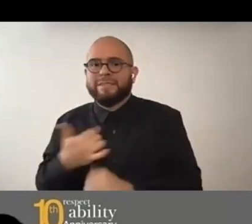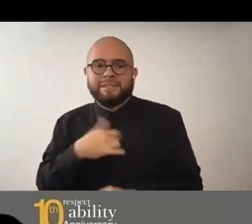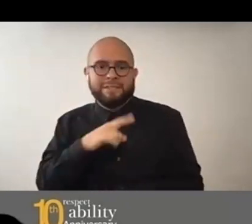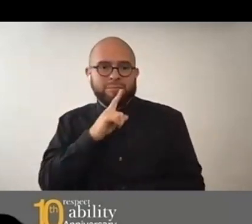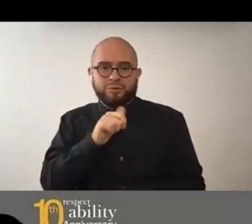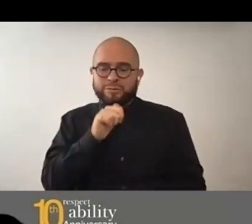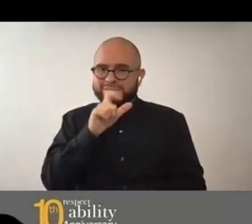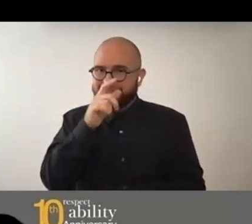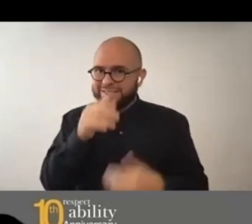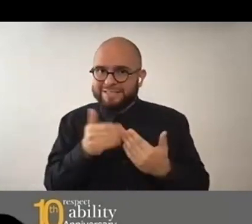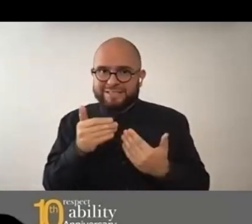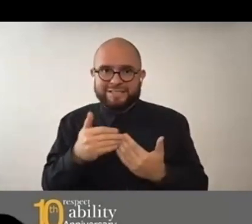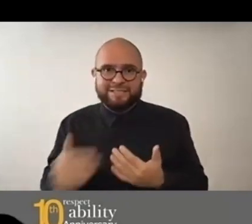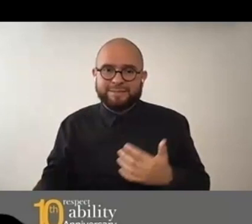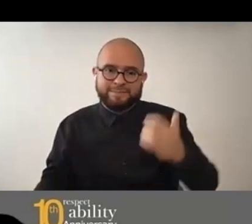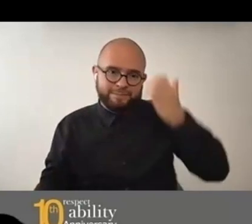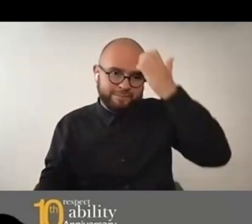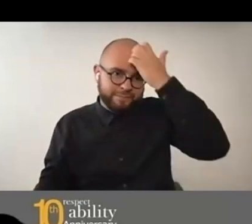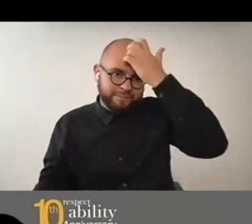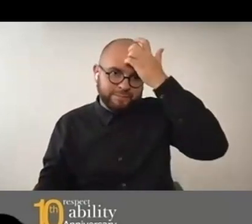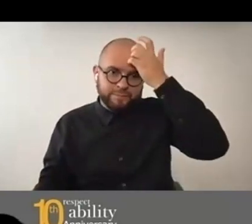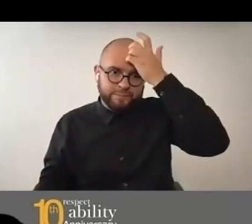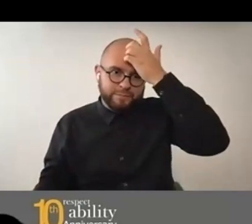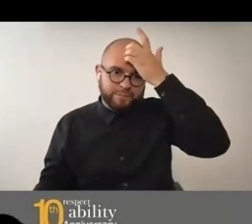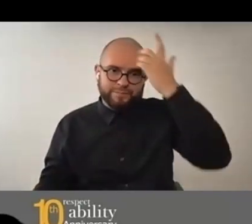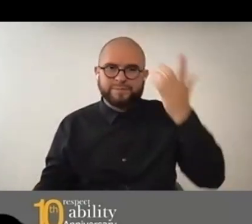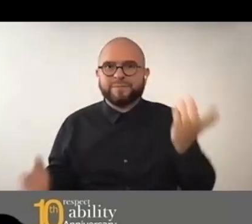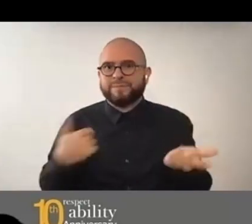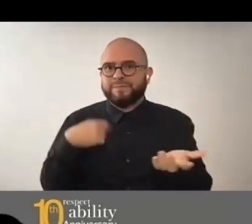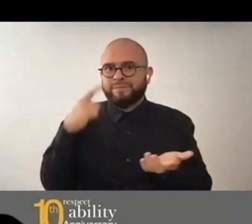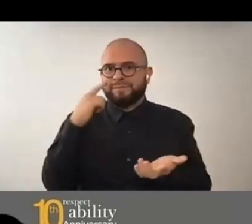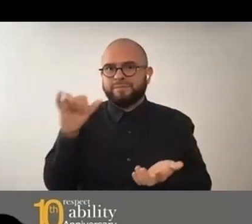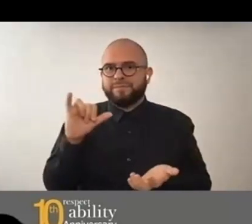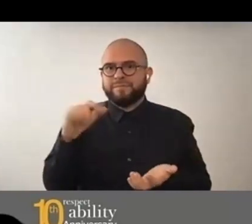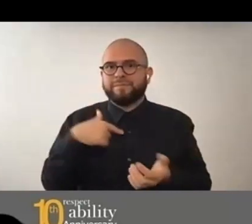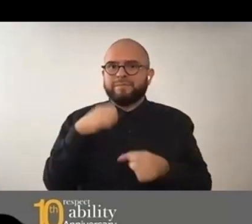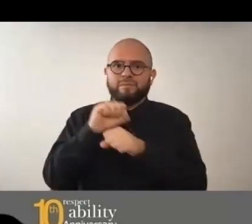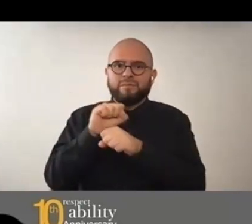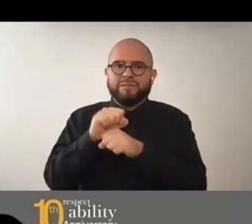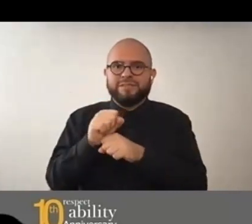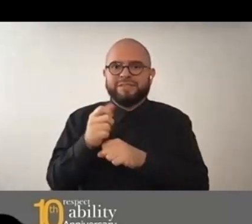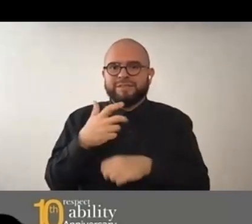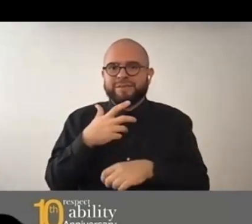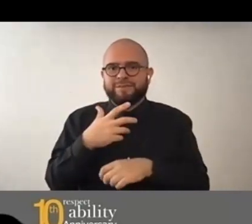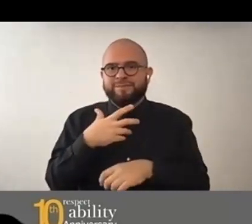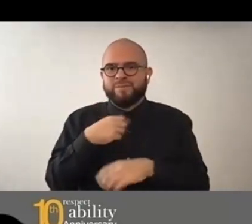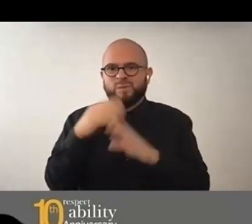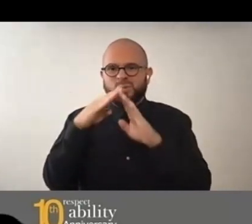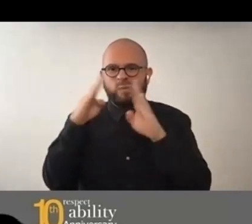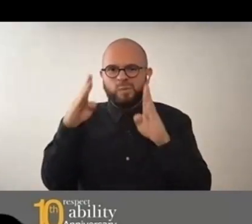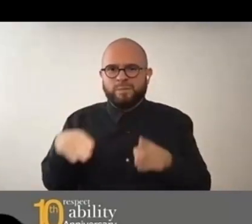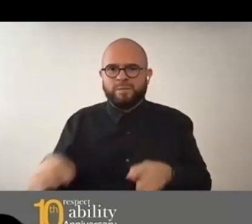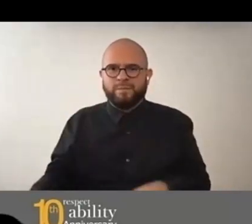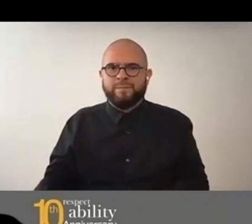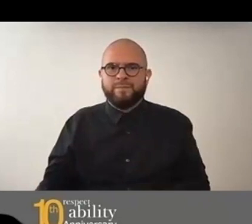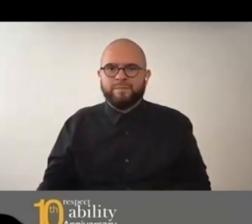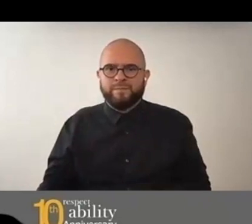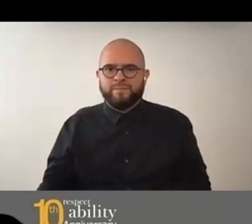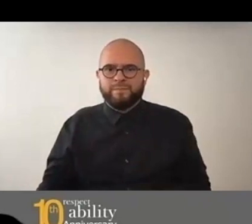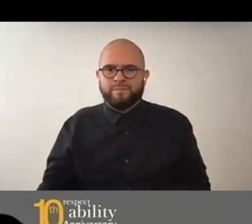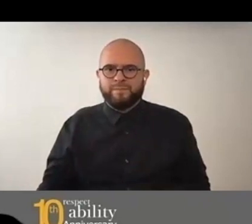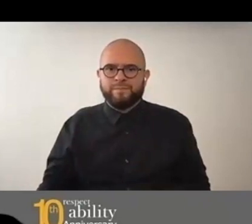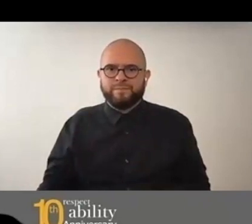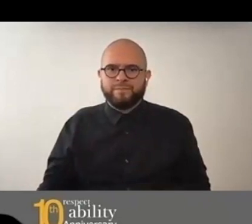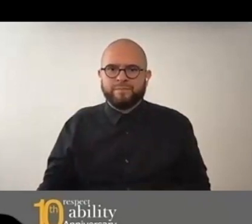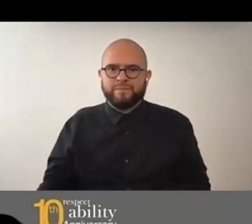like to think about working, directly in the White House and your perspective in your policy experience. But